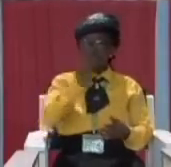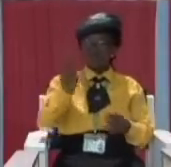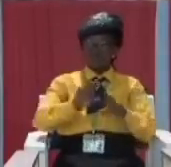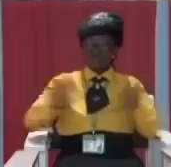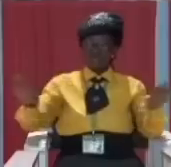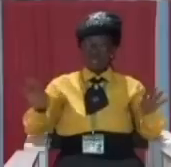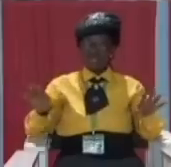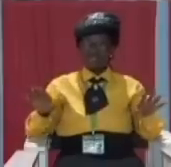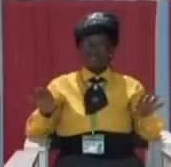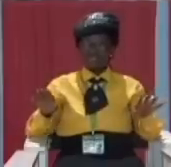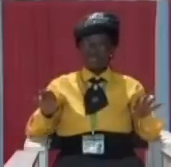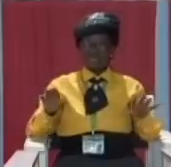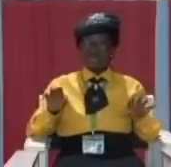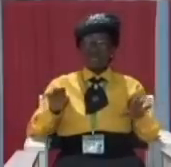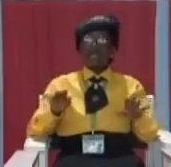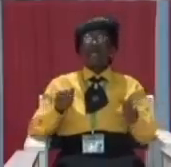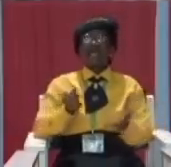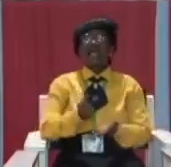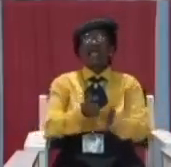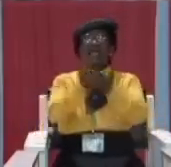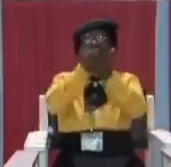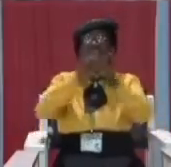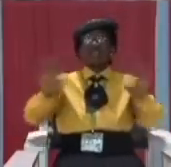helpless, dust,